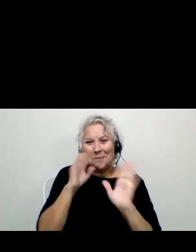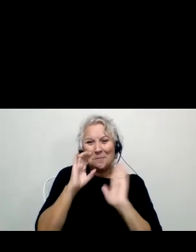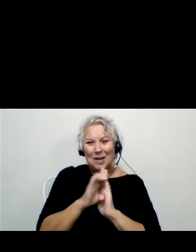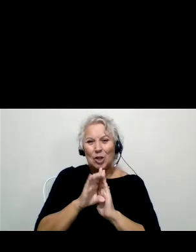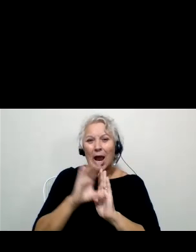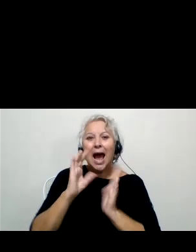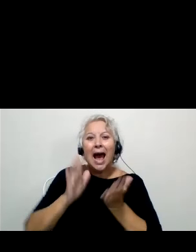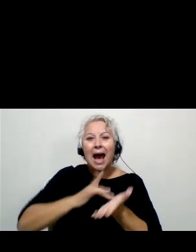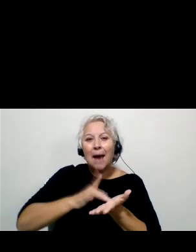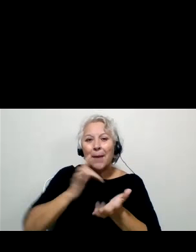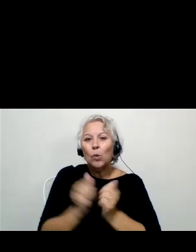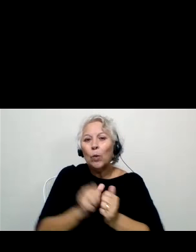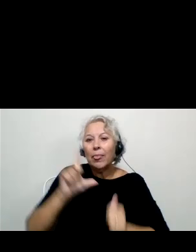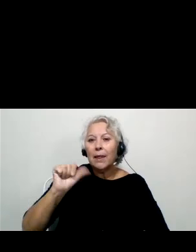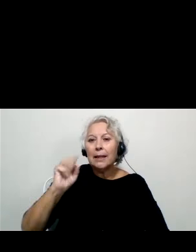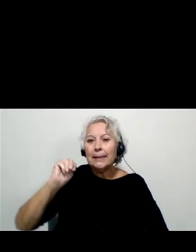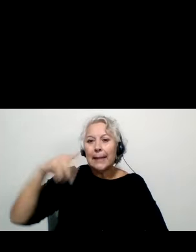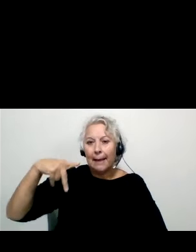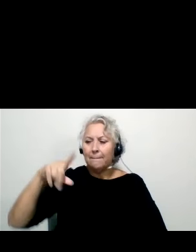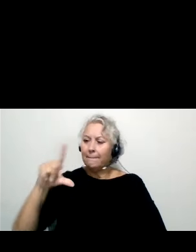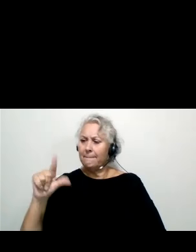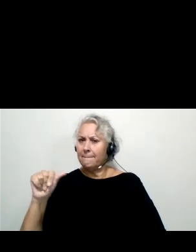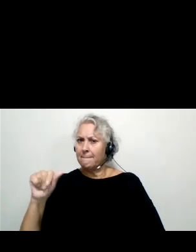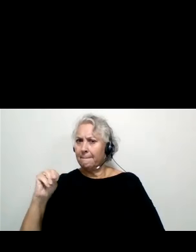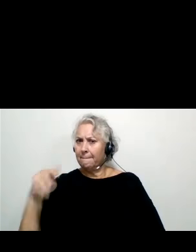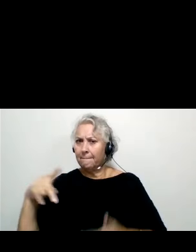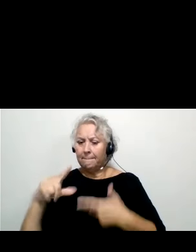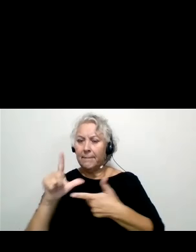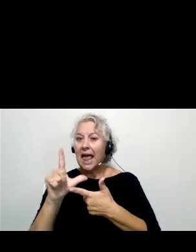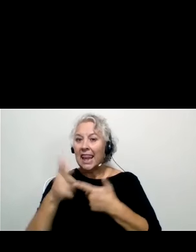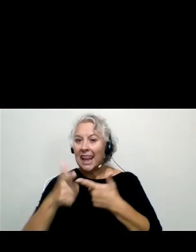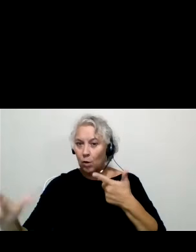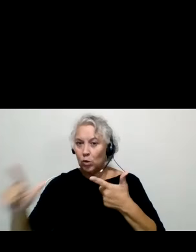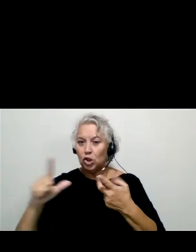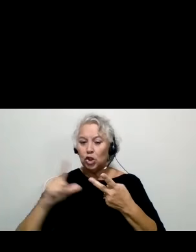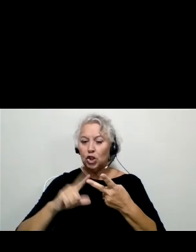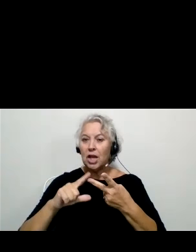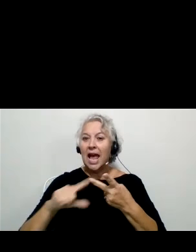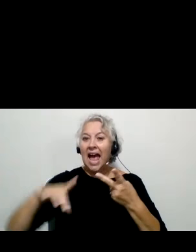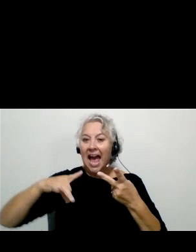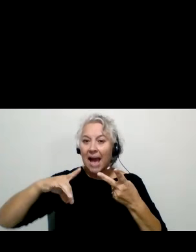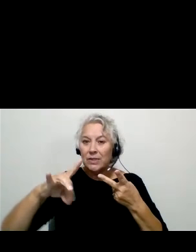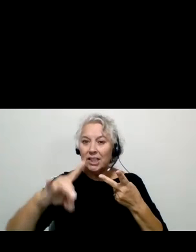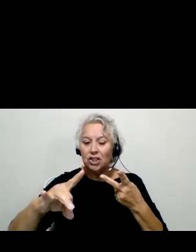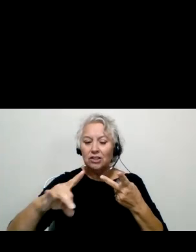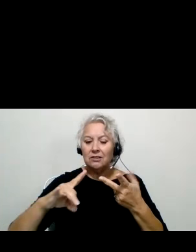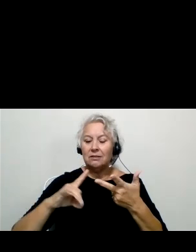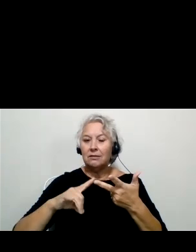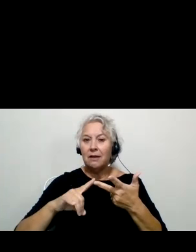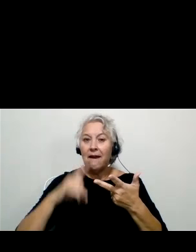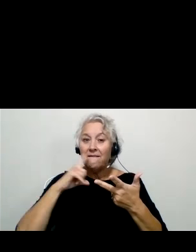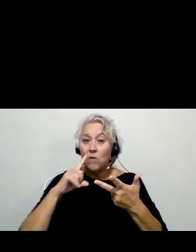the iPad with LAMP. LAMP stands for Language Acquisition for